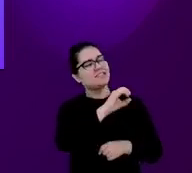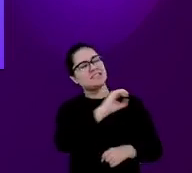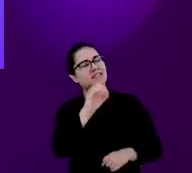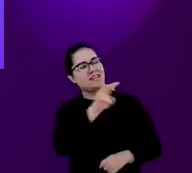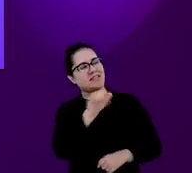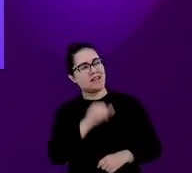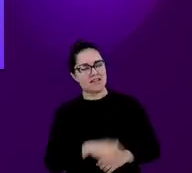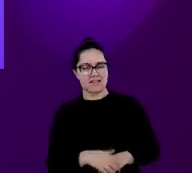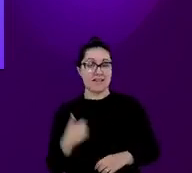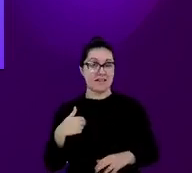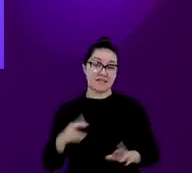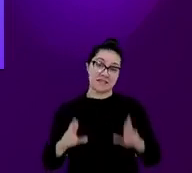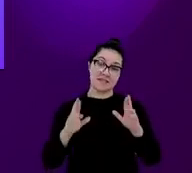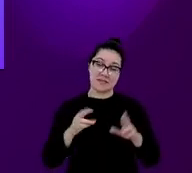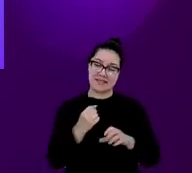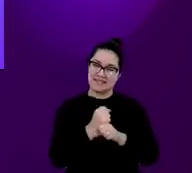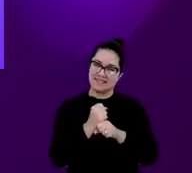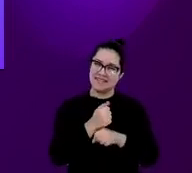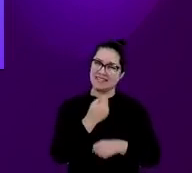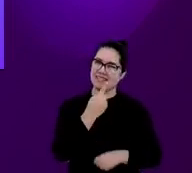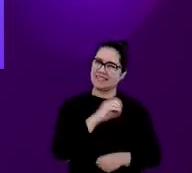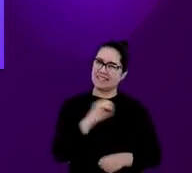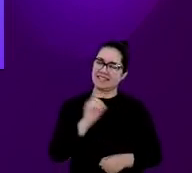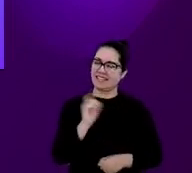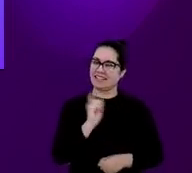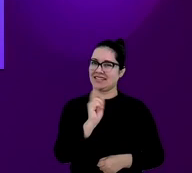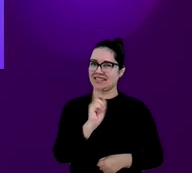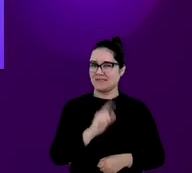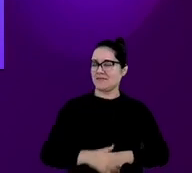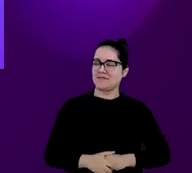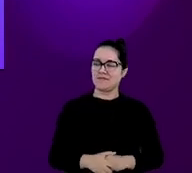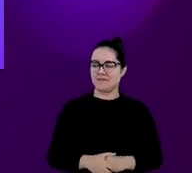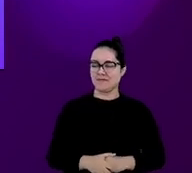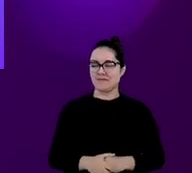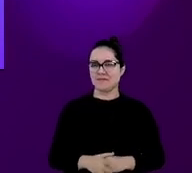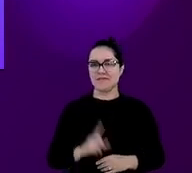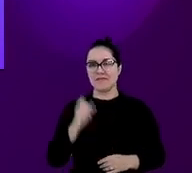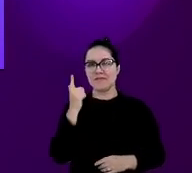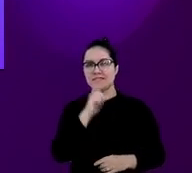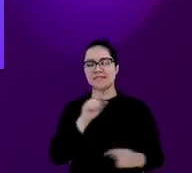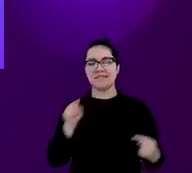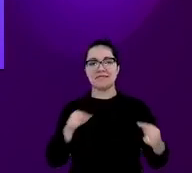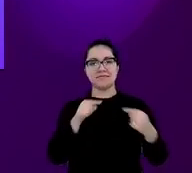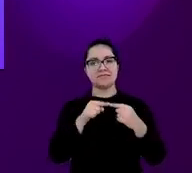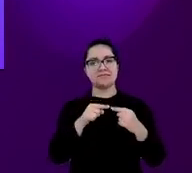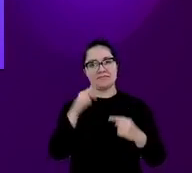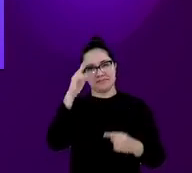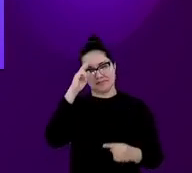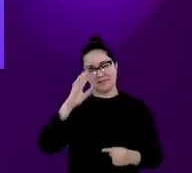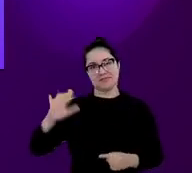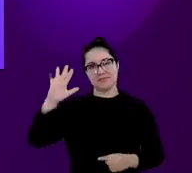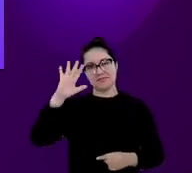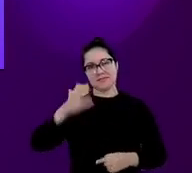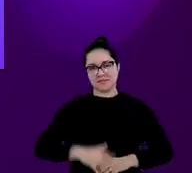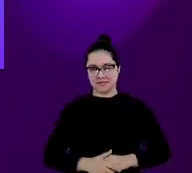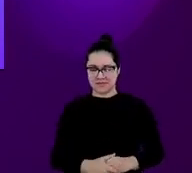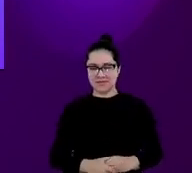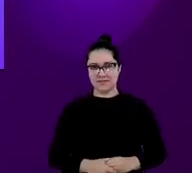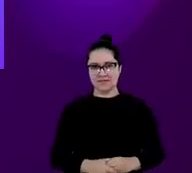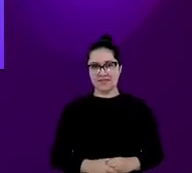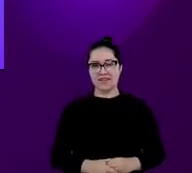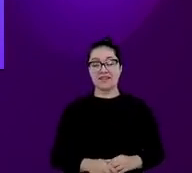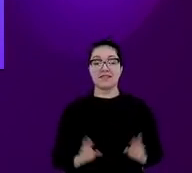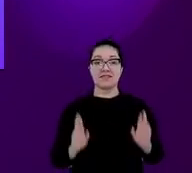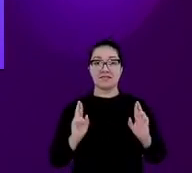to conclude that dream. And I hope we can work together to make it